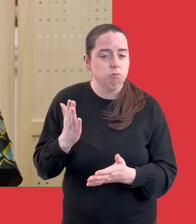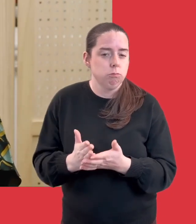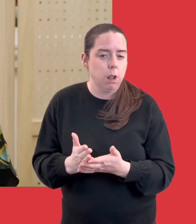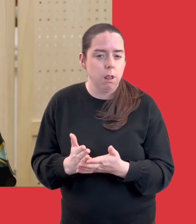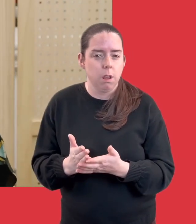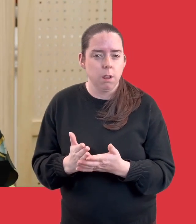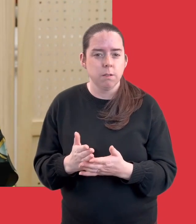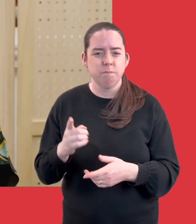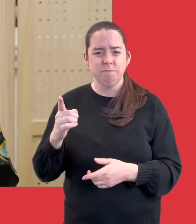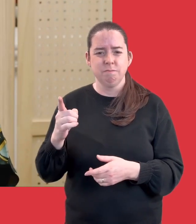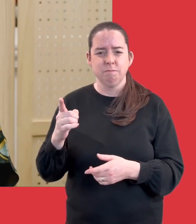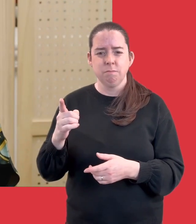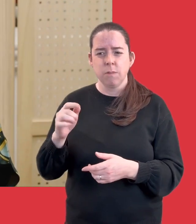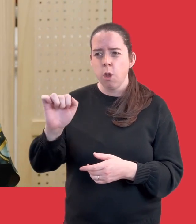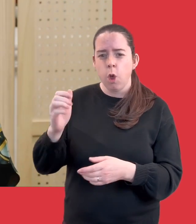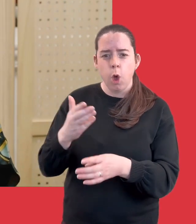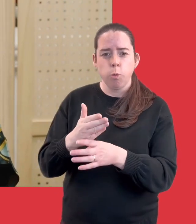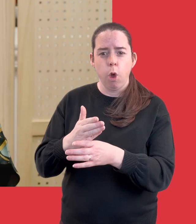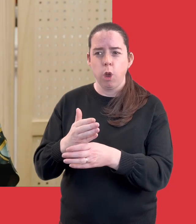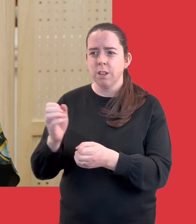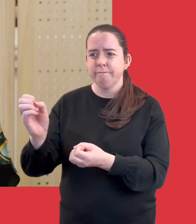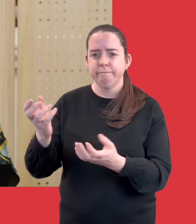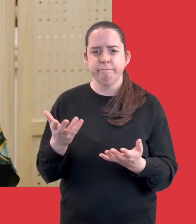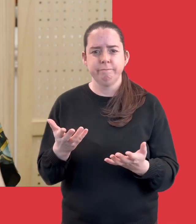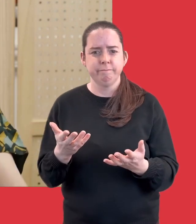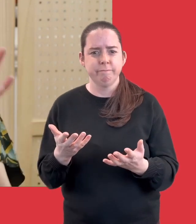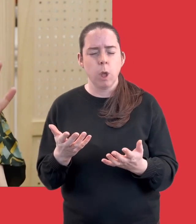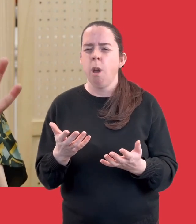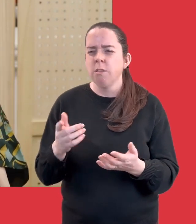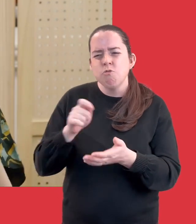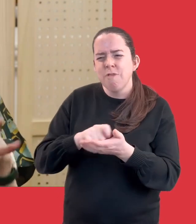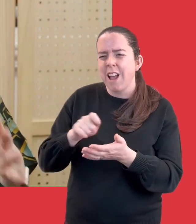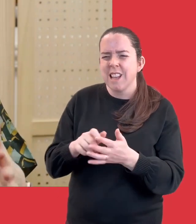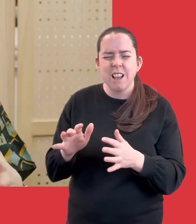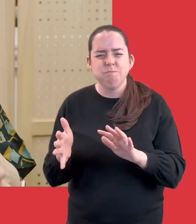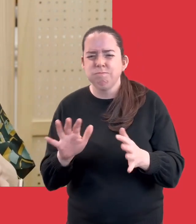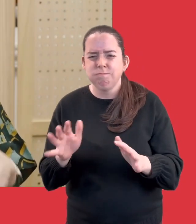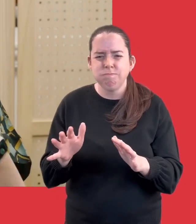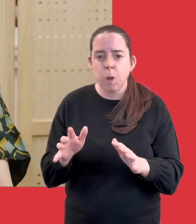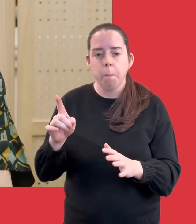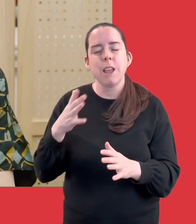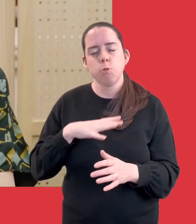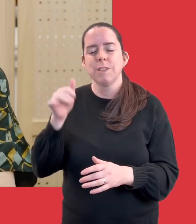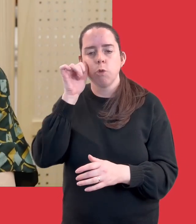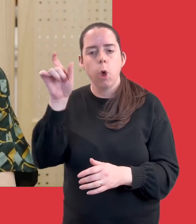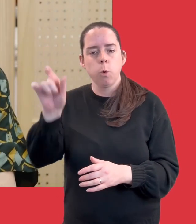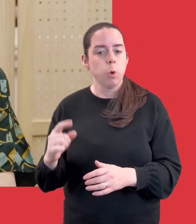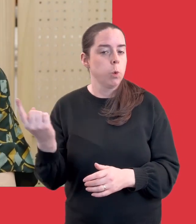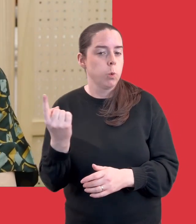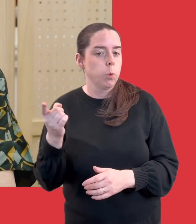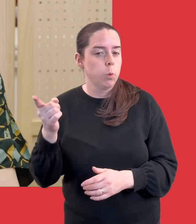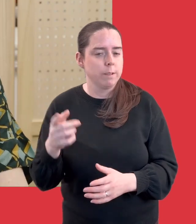isn't that long ago. Sometimes her work was introduced as, she wasn't such a great writer, but you kind of need to know